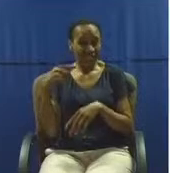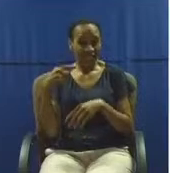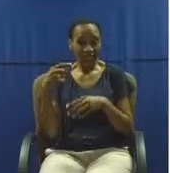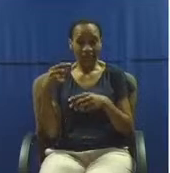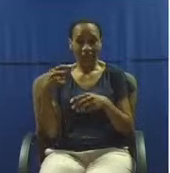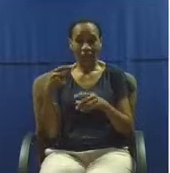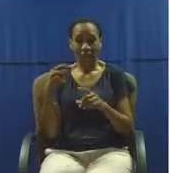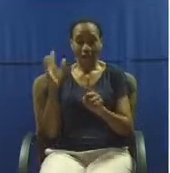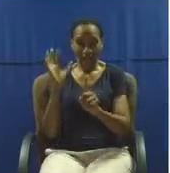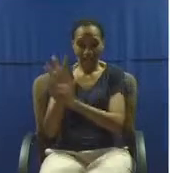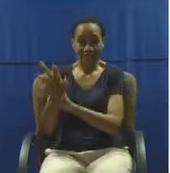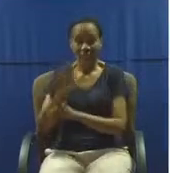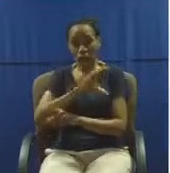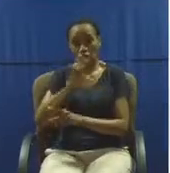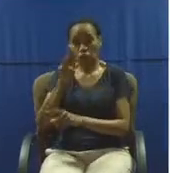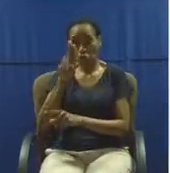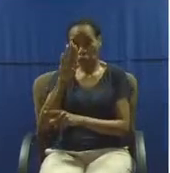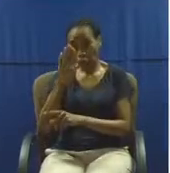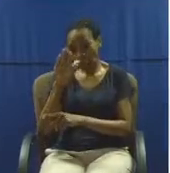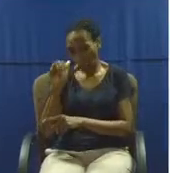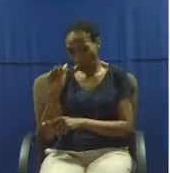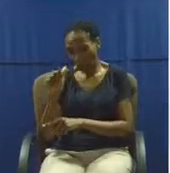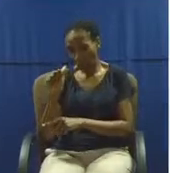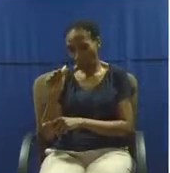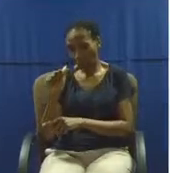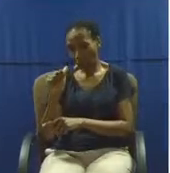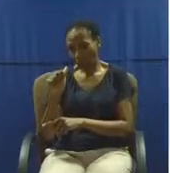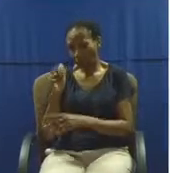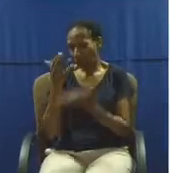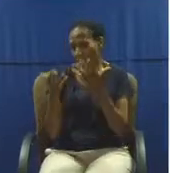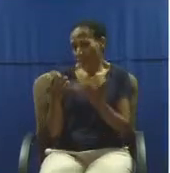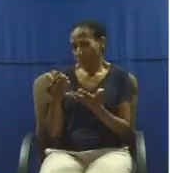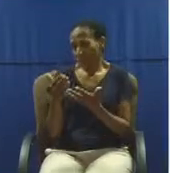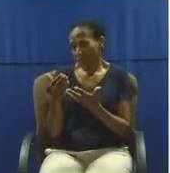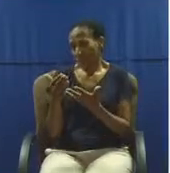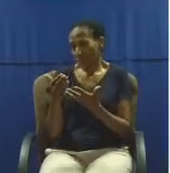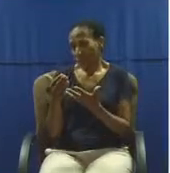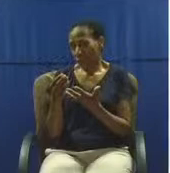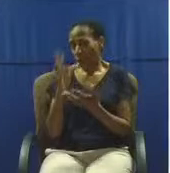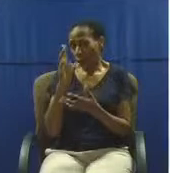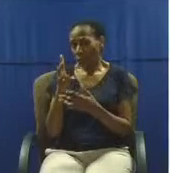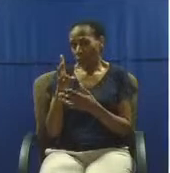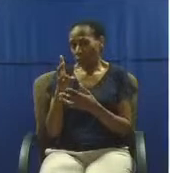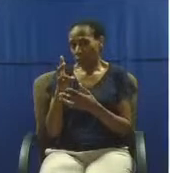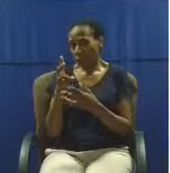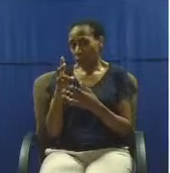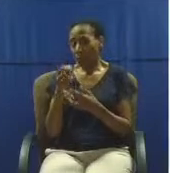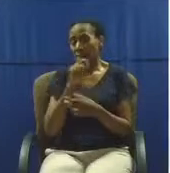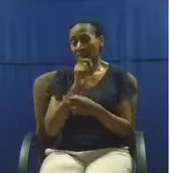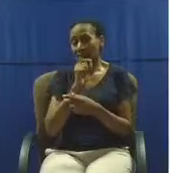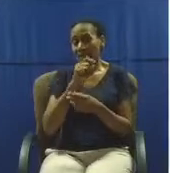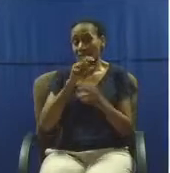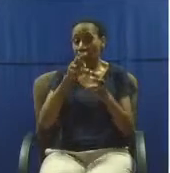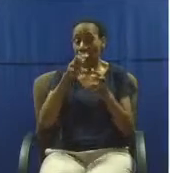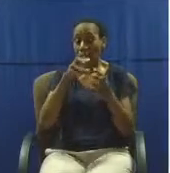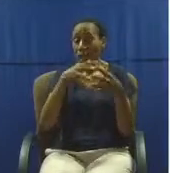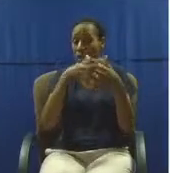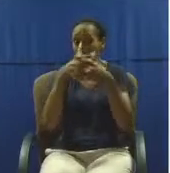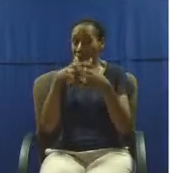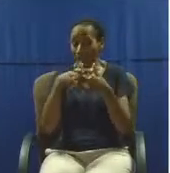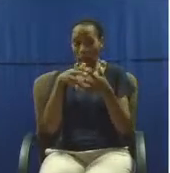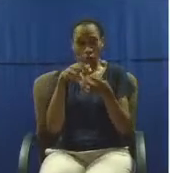in Cuba would have been an existential threat to them. And the world was brought